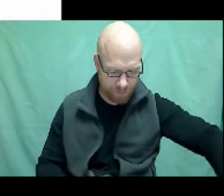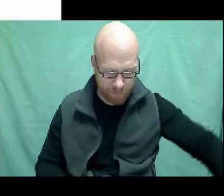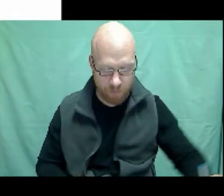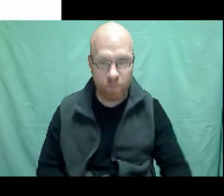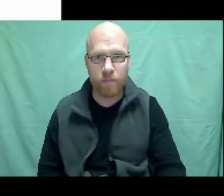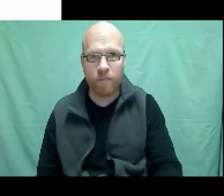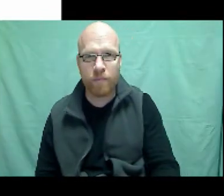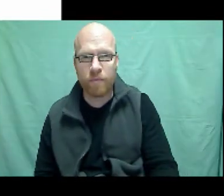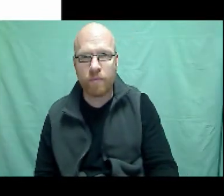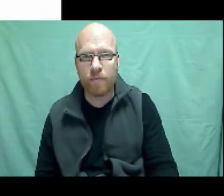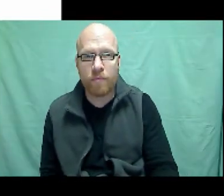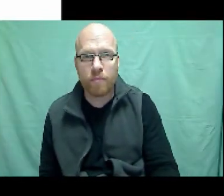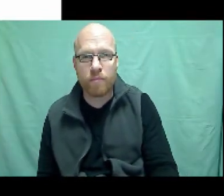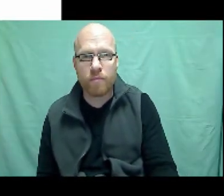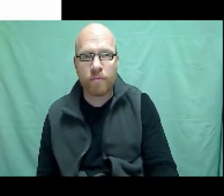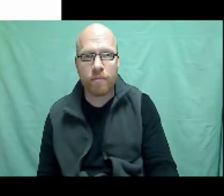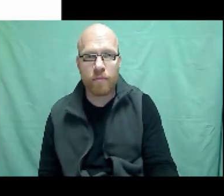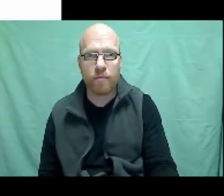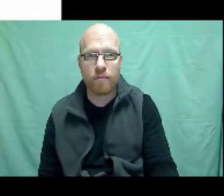Meaning, watch this.